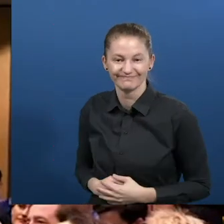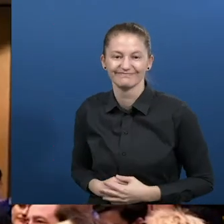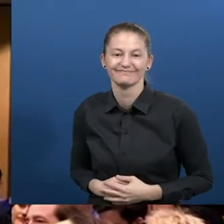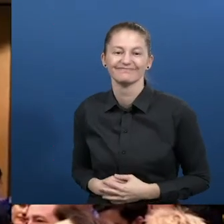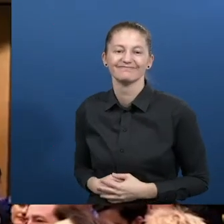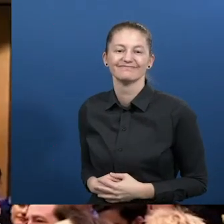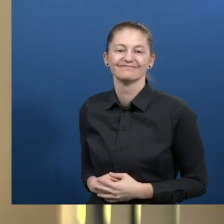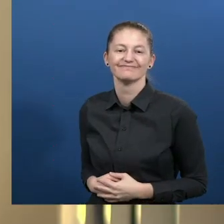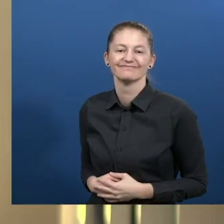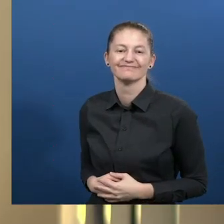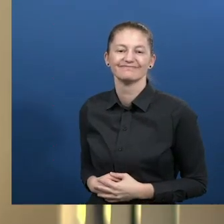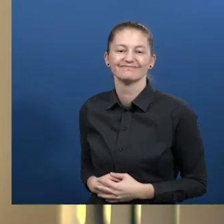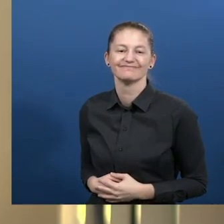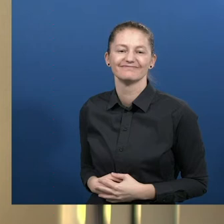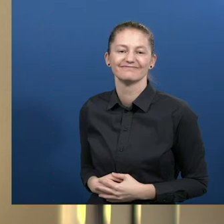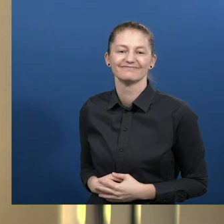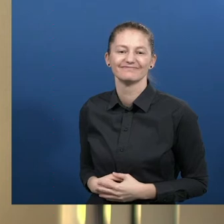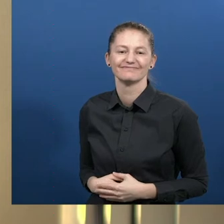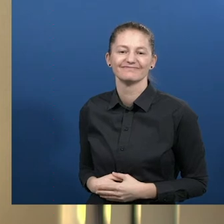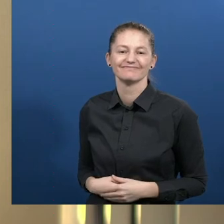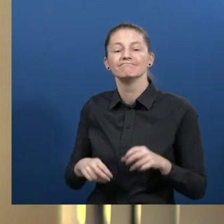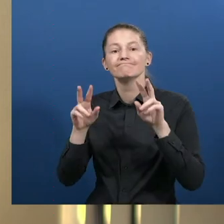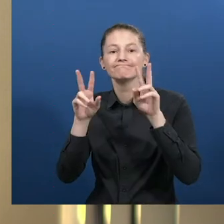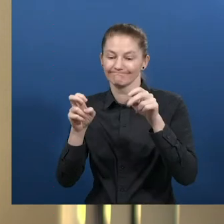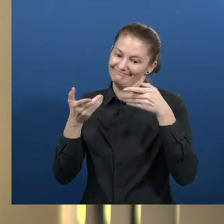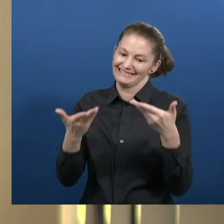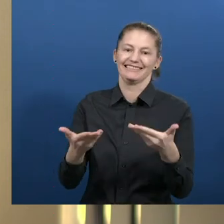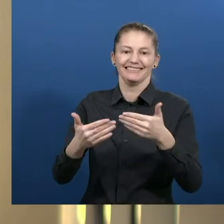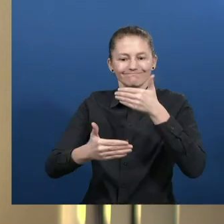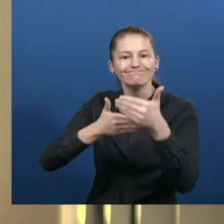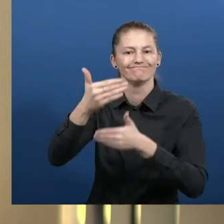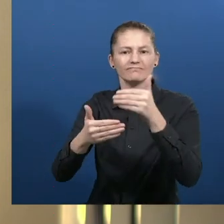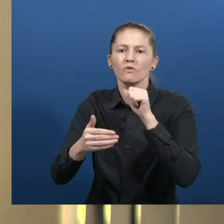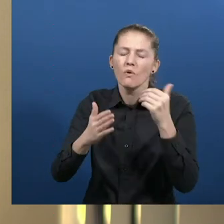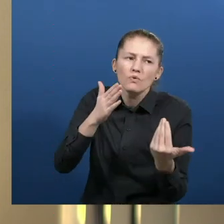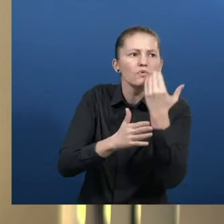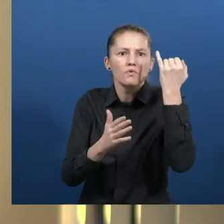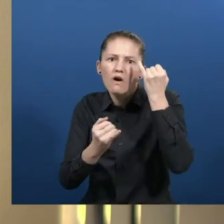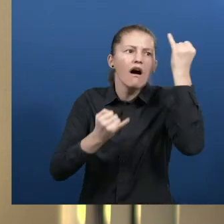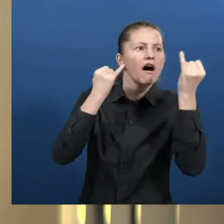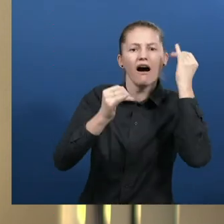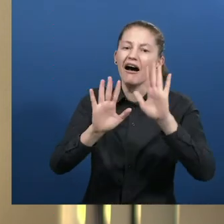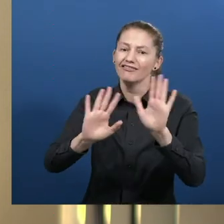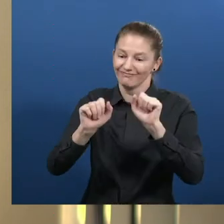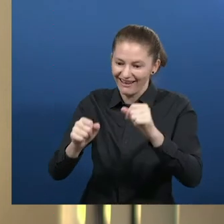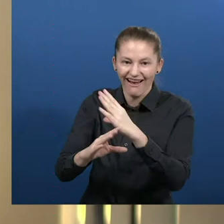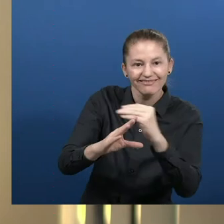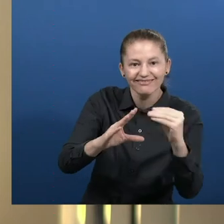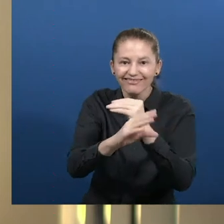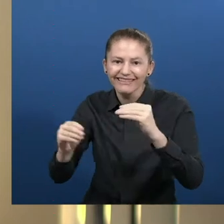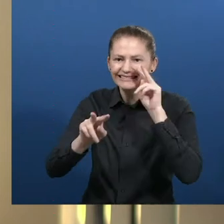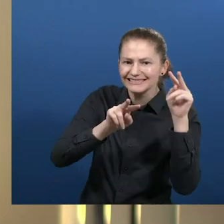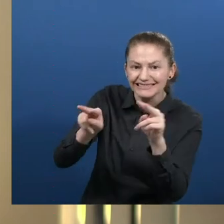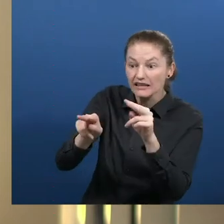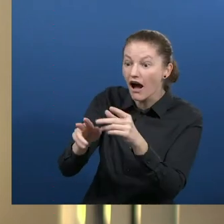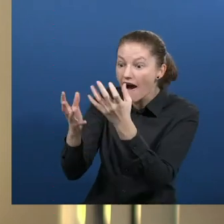So it's all about, rather than reinventing new social innovations, seeing which innovations have evidence that they work and seeing